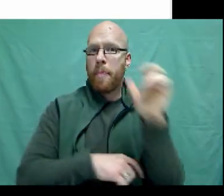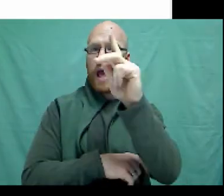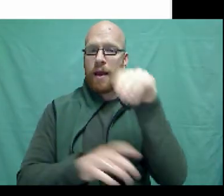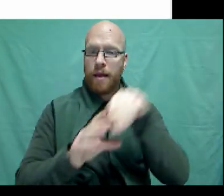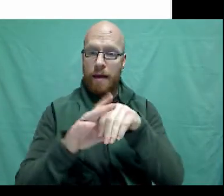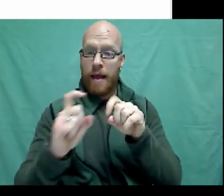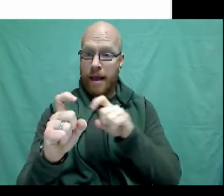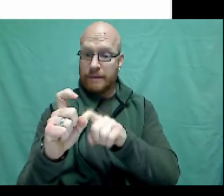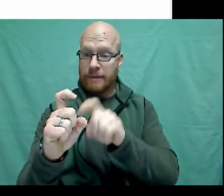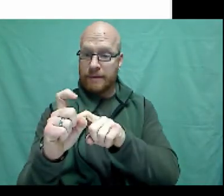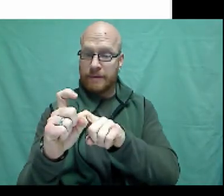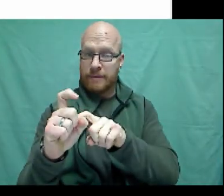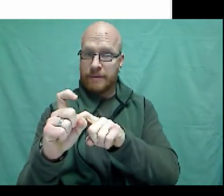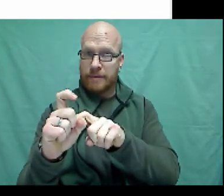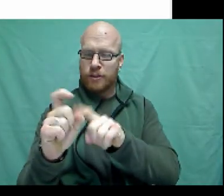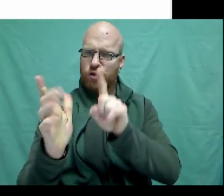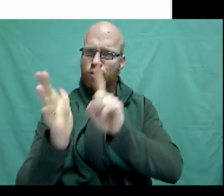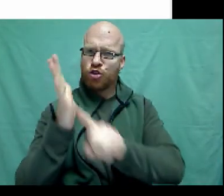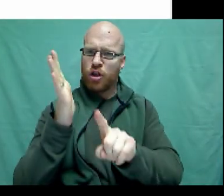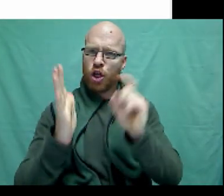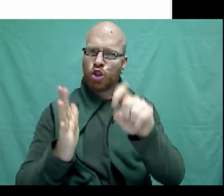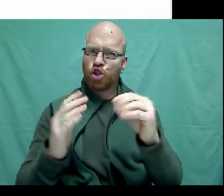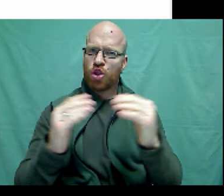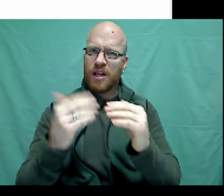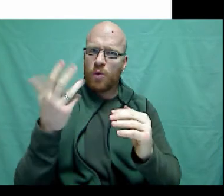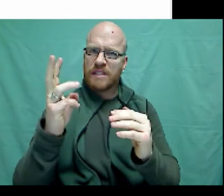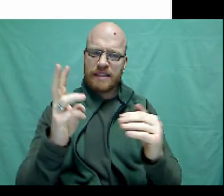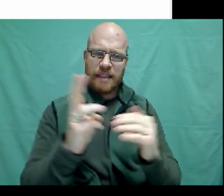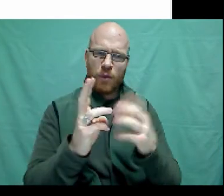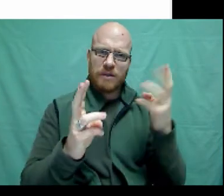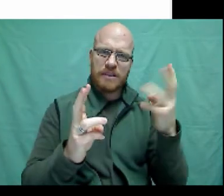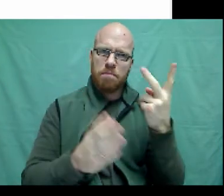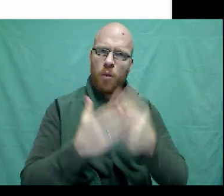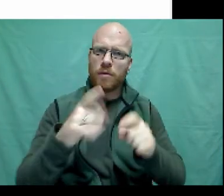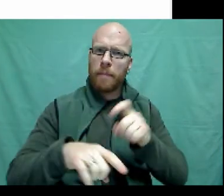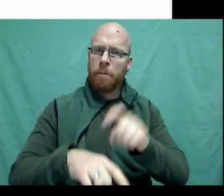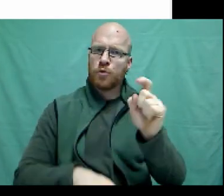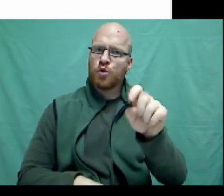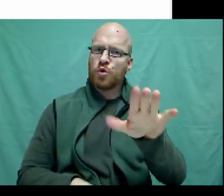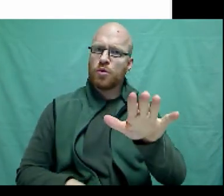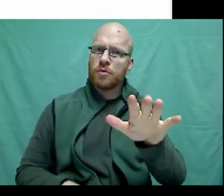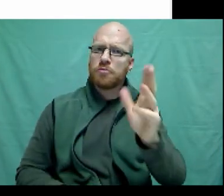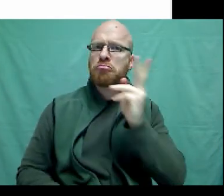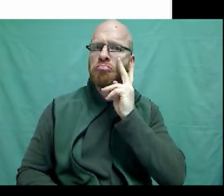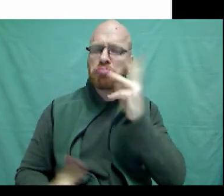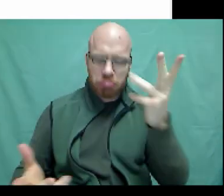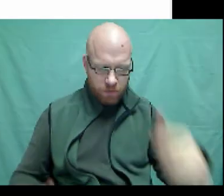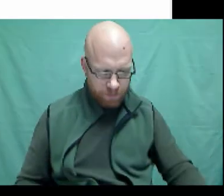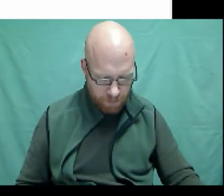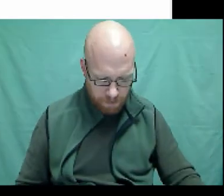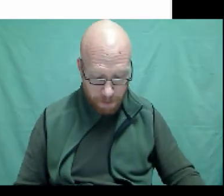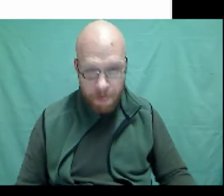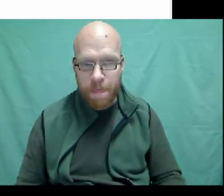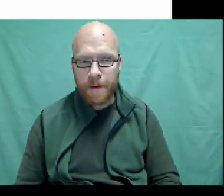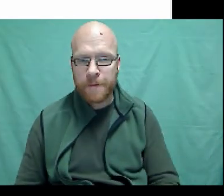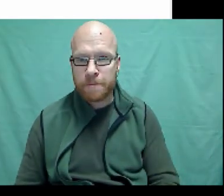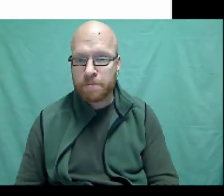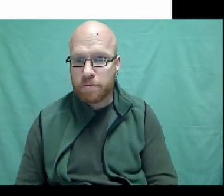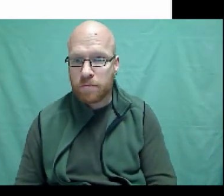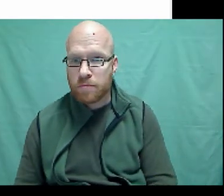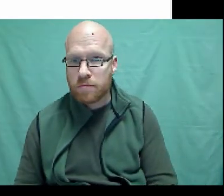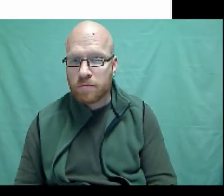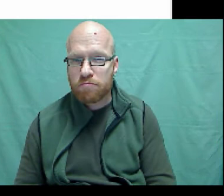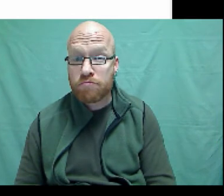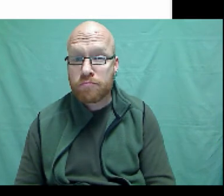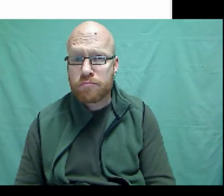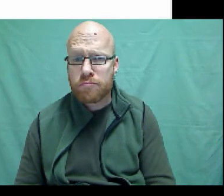So we have two answers. I'm going to put them back in the original equation. It should equal, both of them should equal 16 for